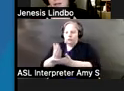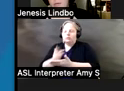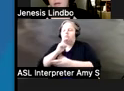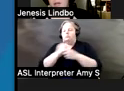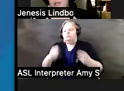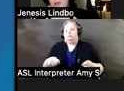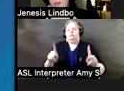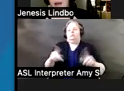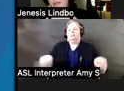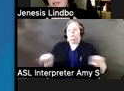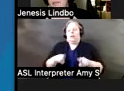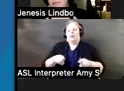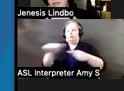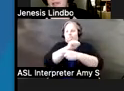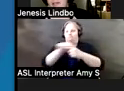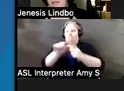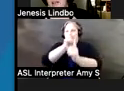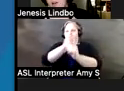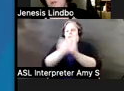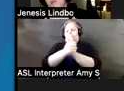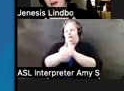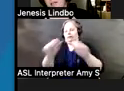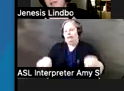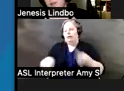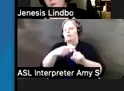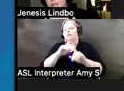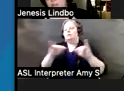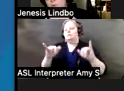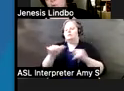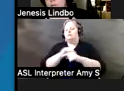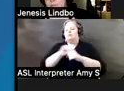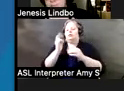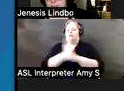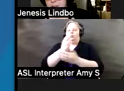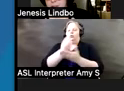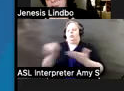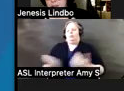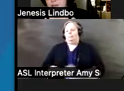allowing them to practice specific skills and also practice equipment use.